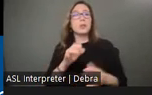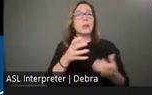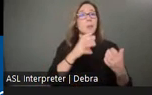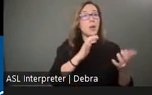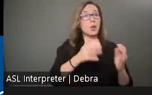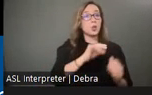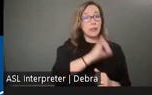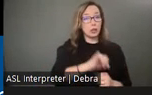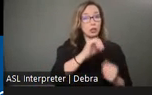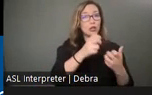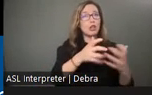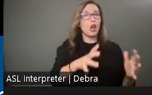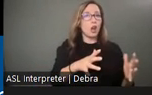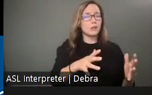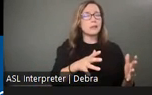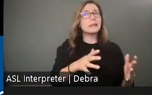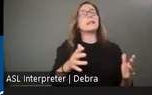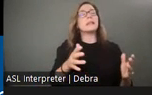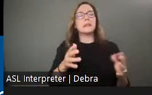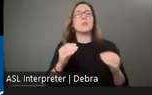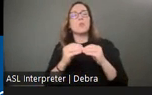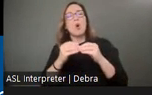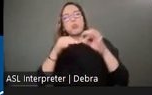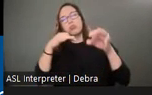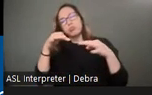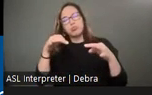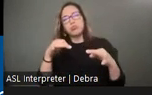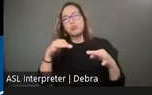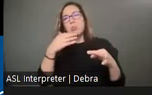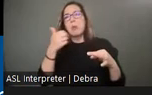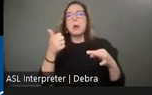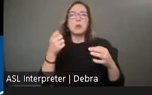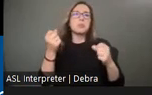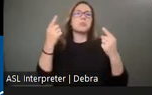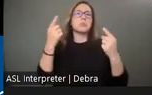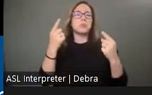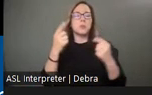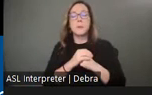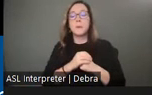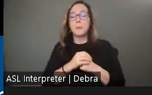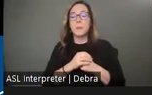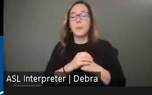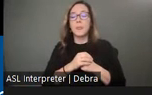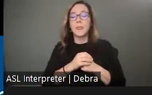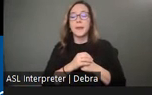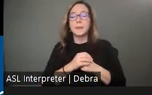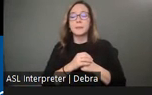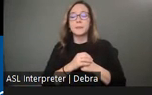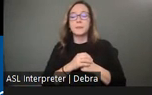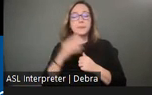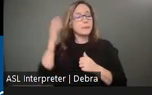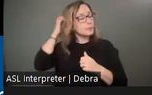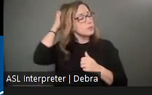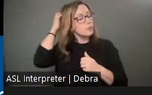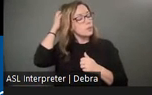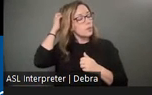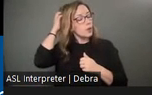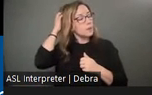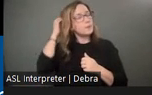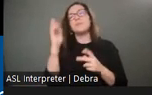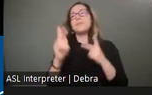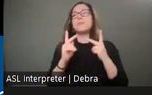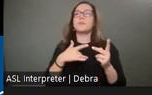So we've strengthened that to give a better understanding. And also we found that folks felt that the